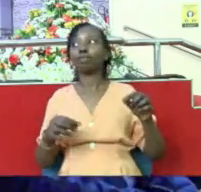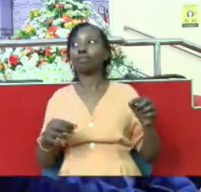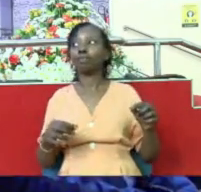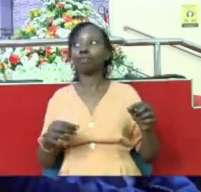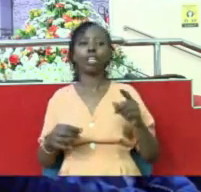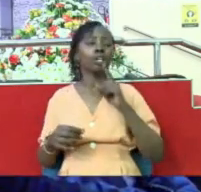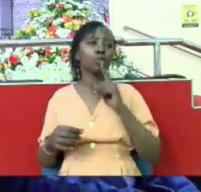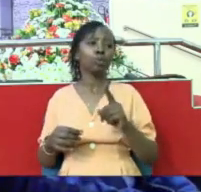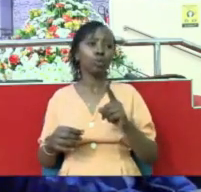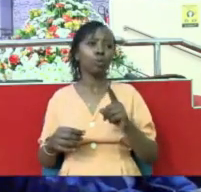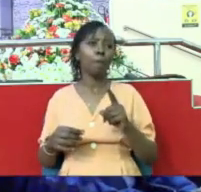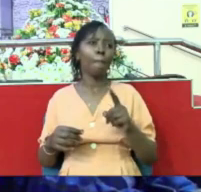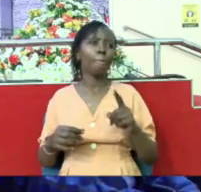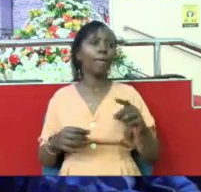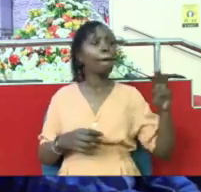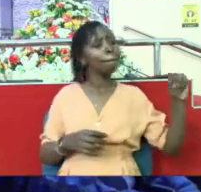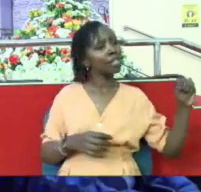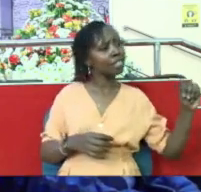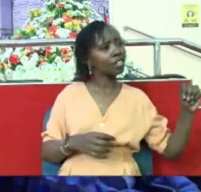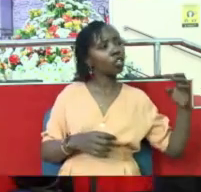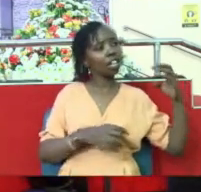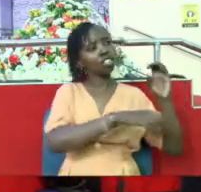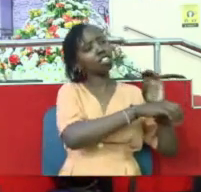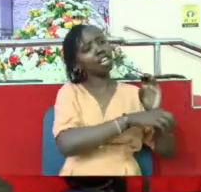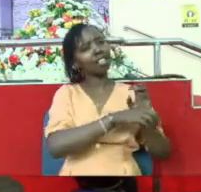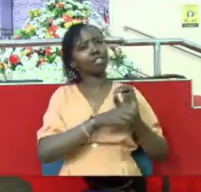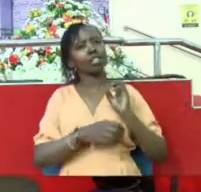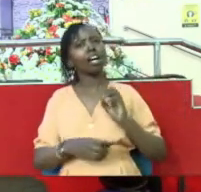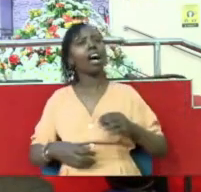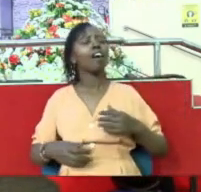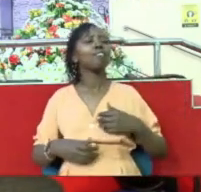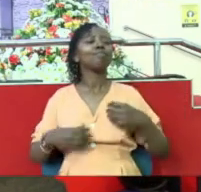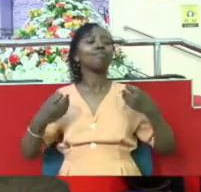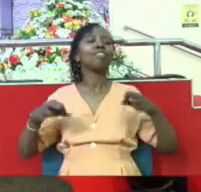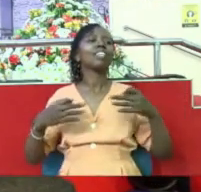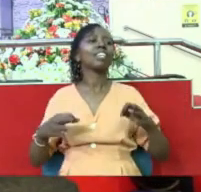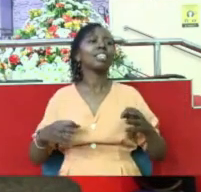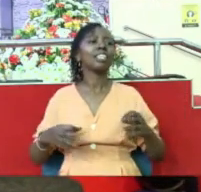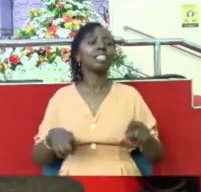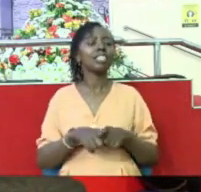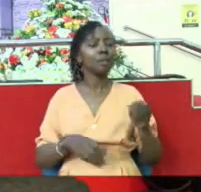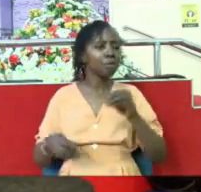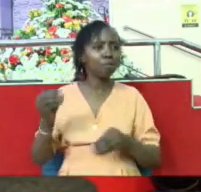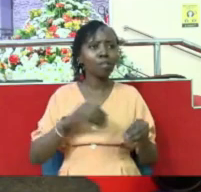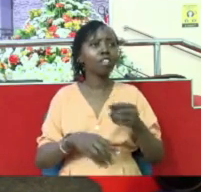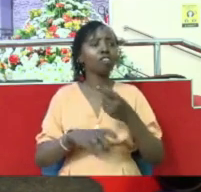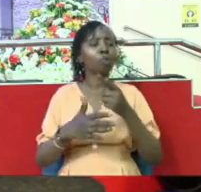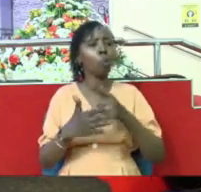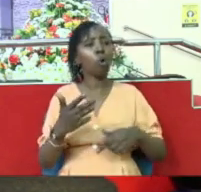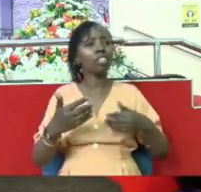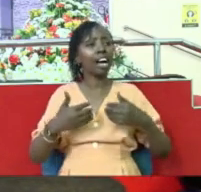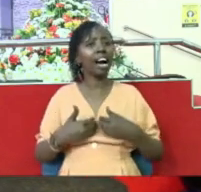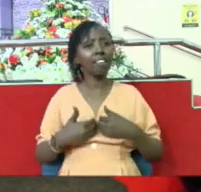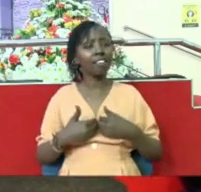people were willing. What were they? They gave according to their ability. Kulingana na uwezo wao. Some gave more than their ability.